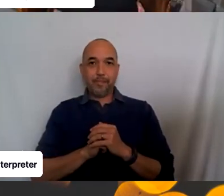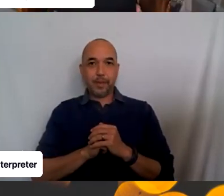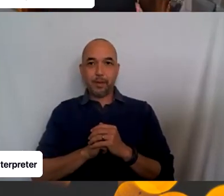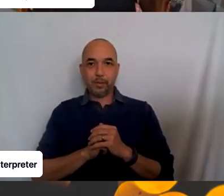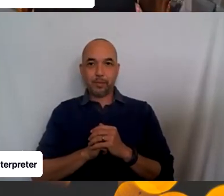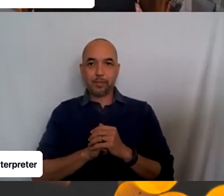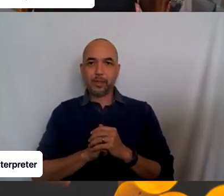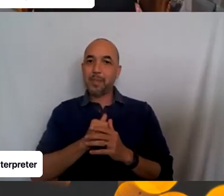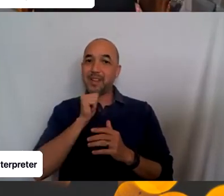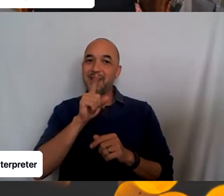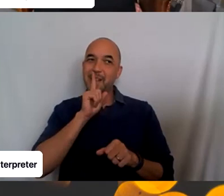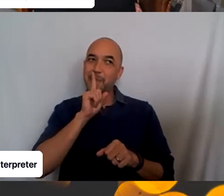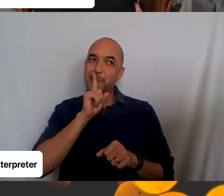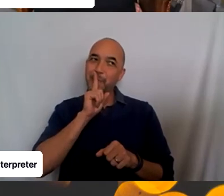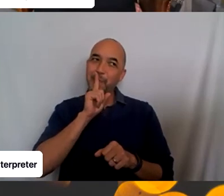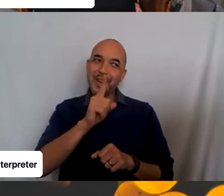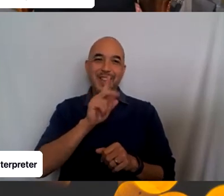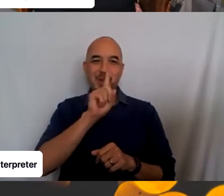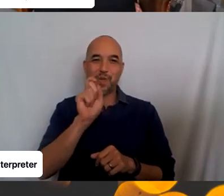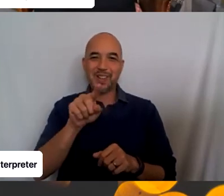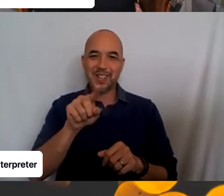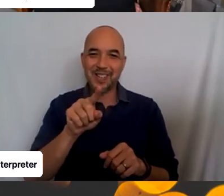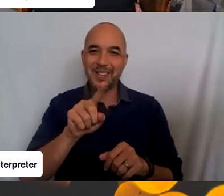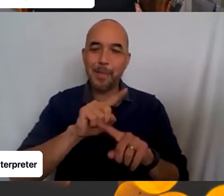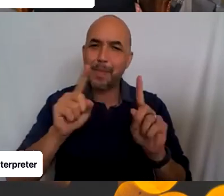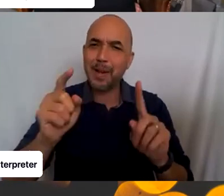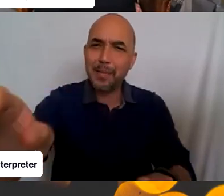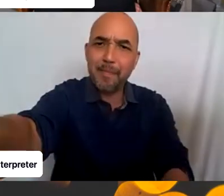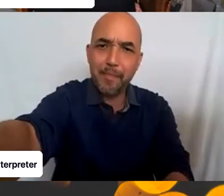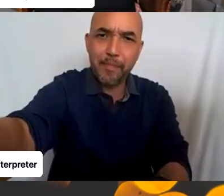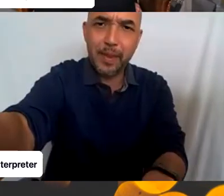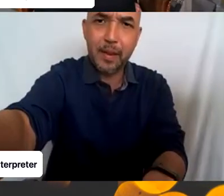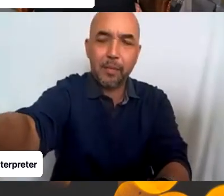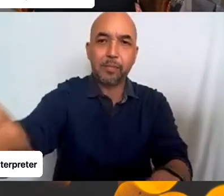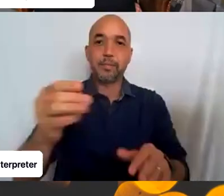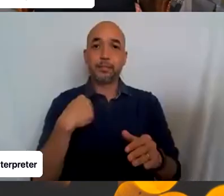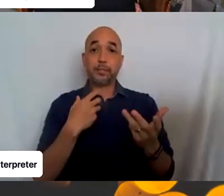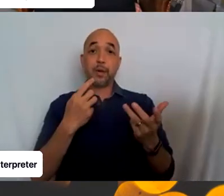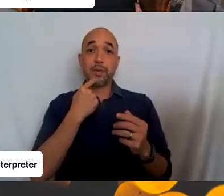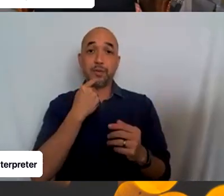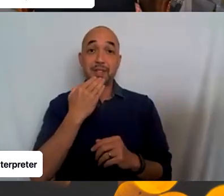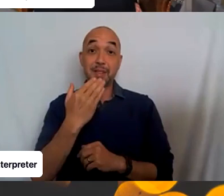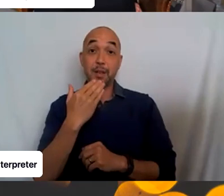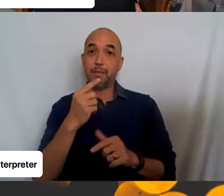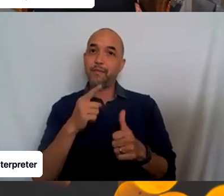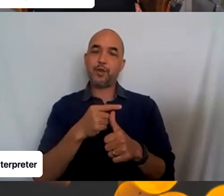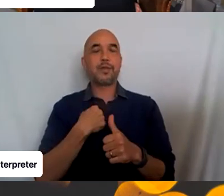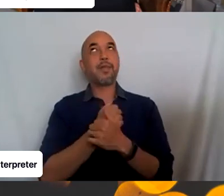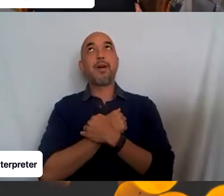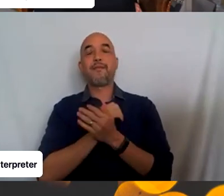have a question for you, Breanne, but I had kind of a thank you. First off, I absolutely loved the book. It